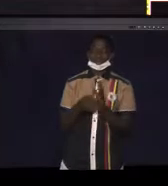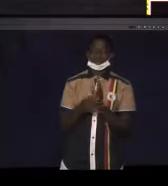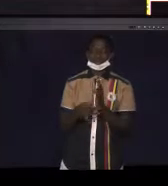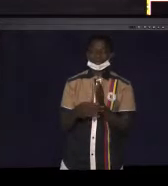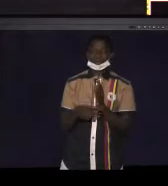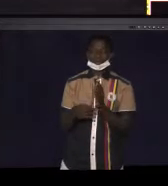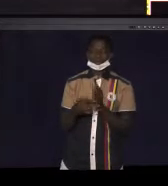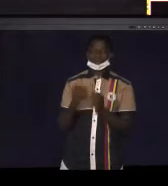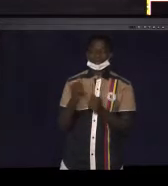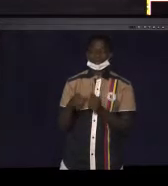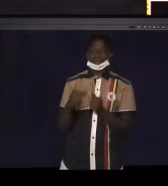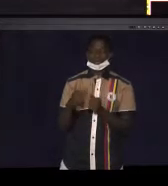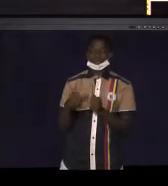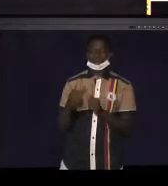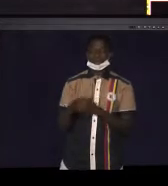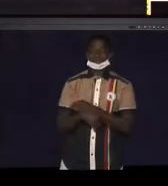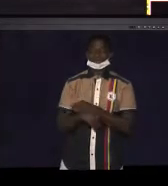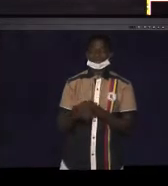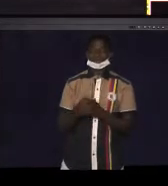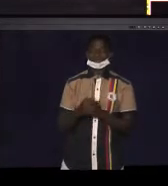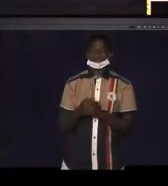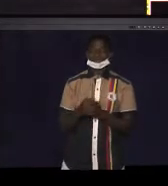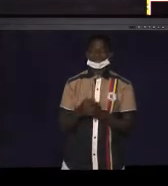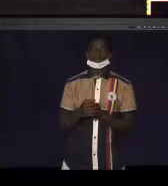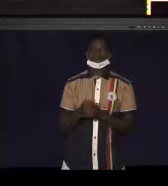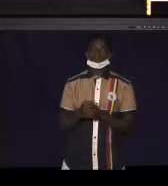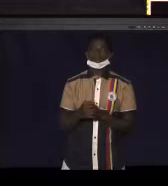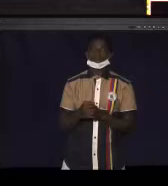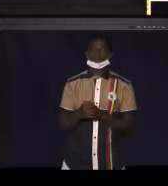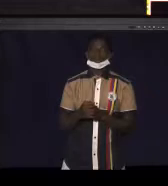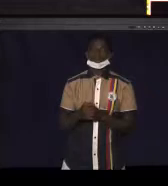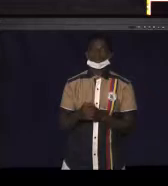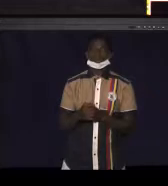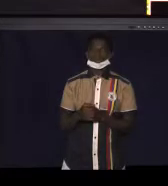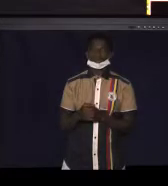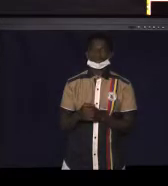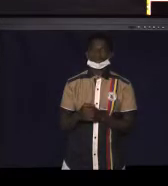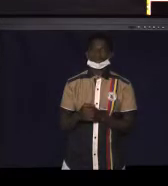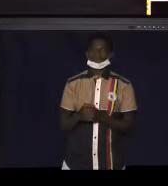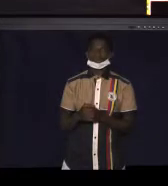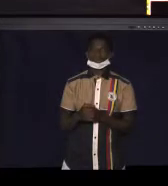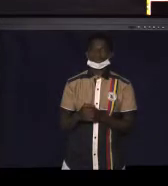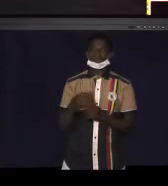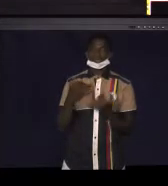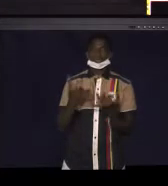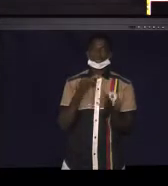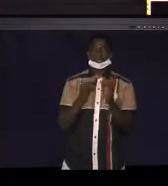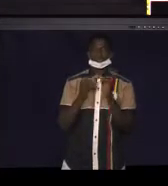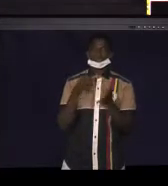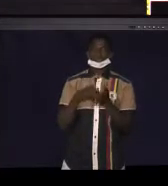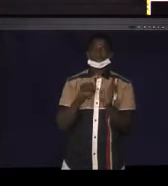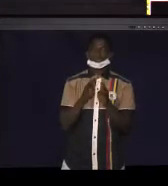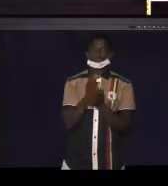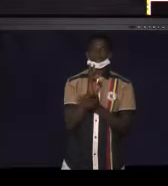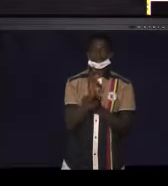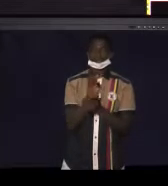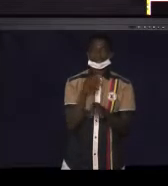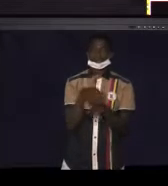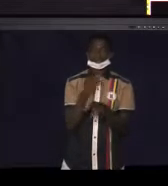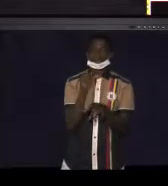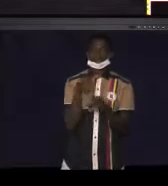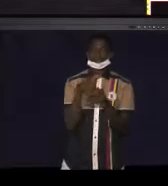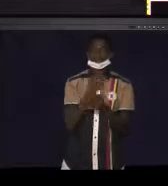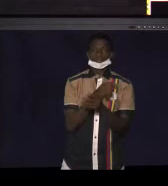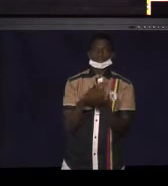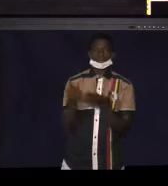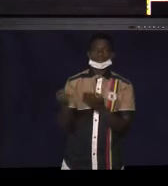average, a restaurant uses 8 liters, 48 centiliters of vegetable oil on a daily basis. Now, if it opens 6 times